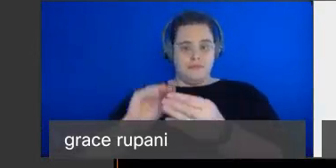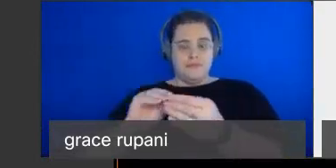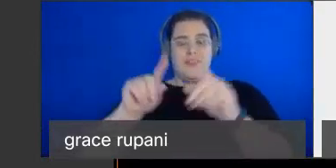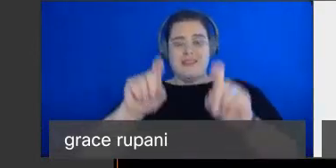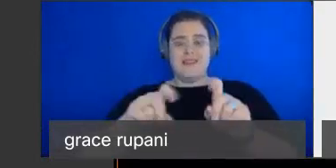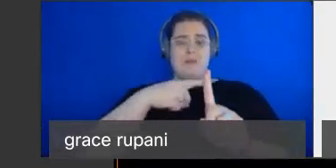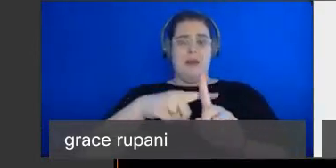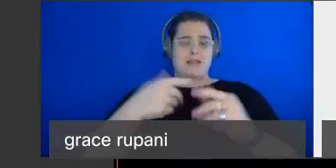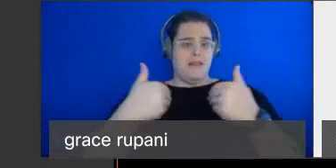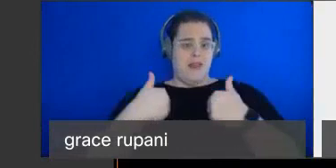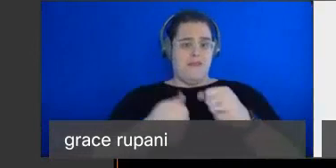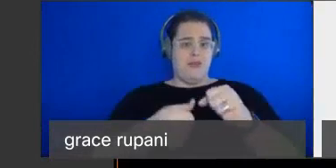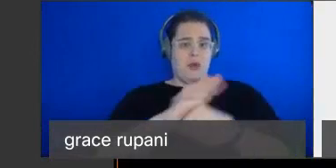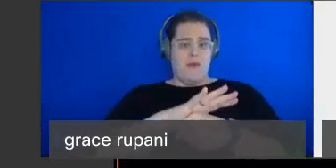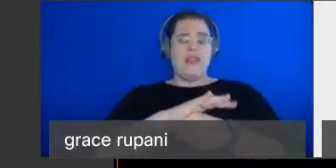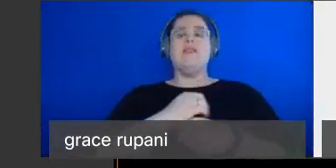409,